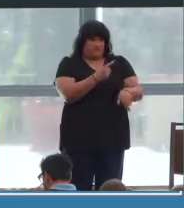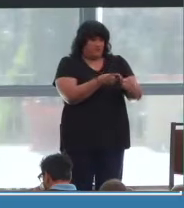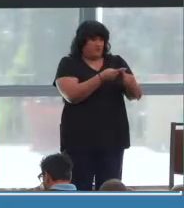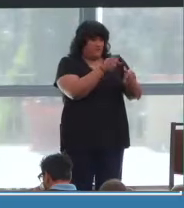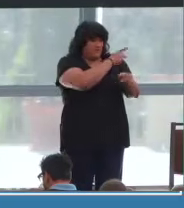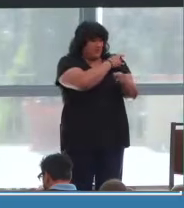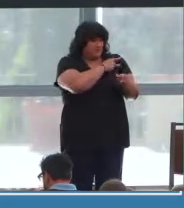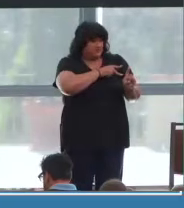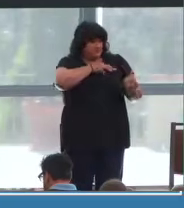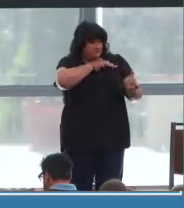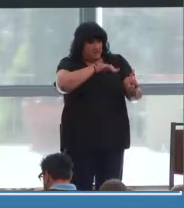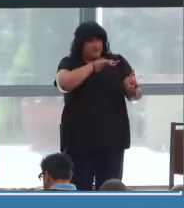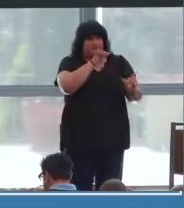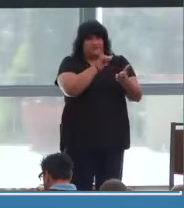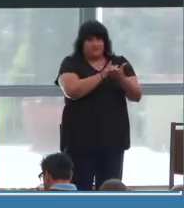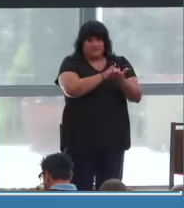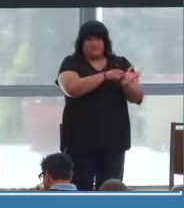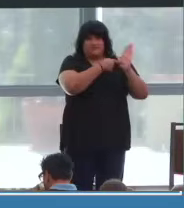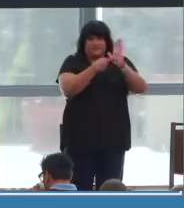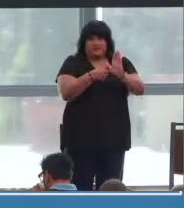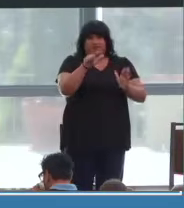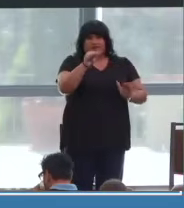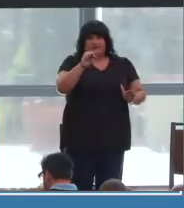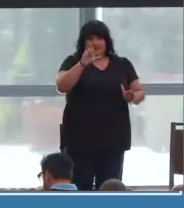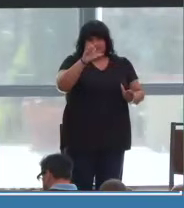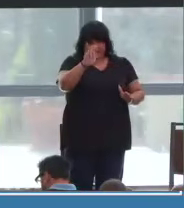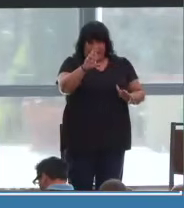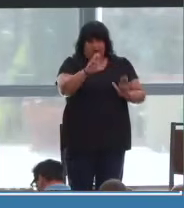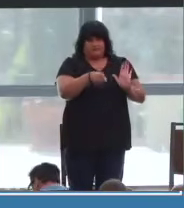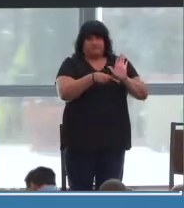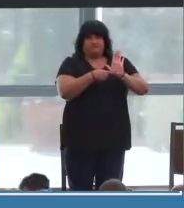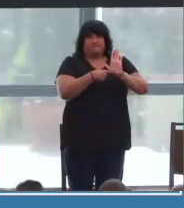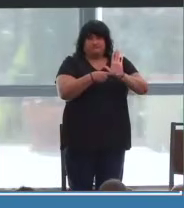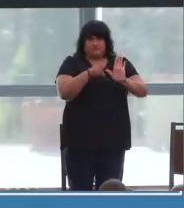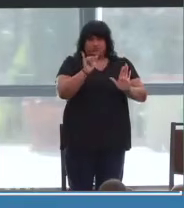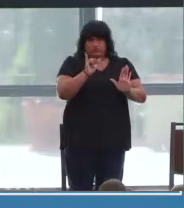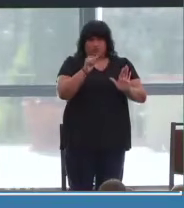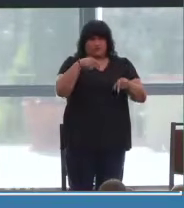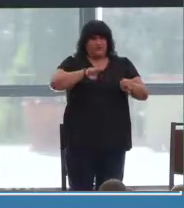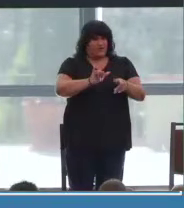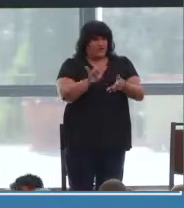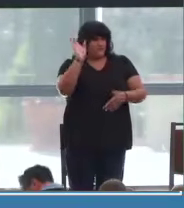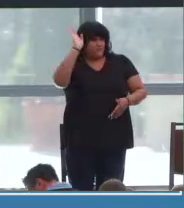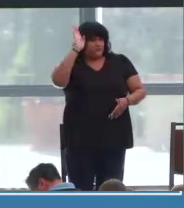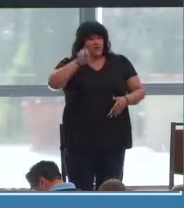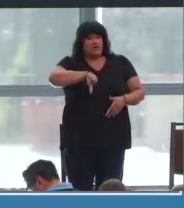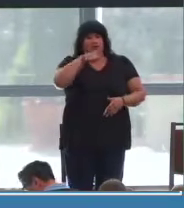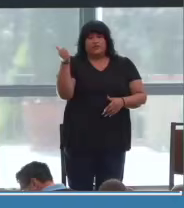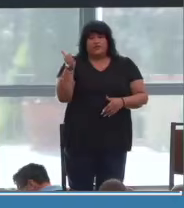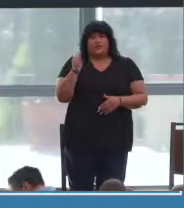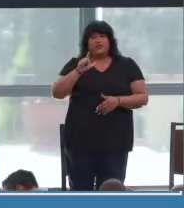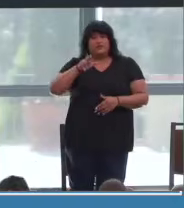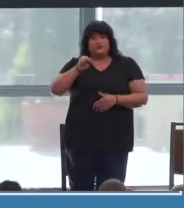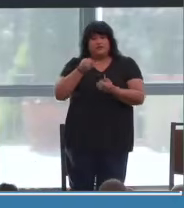was also presented at the ACR as a plenary session presentation. Also, one of the other lupus